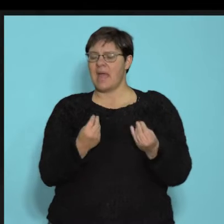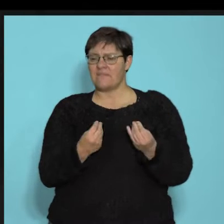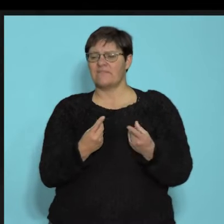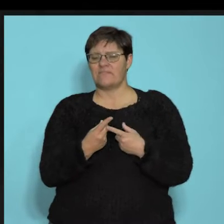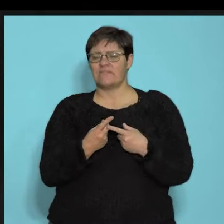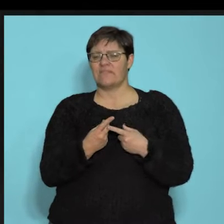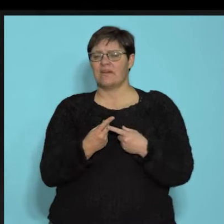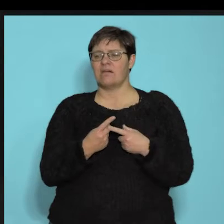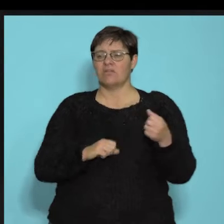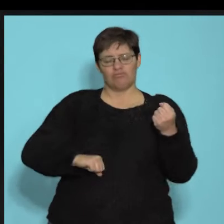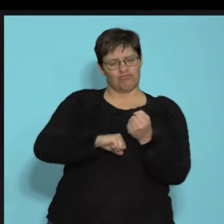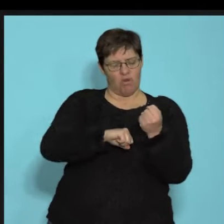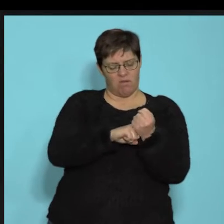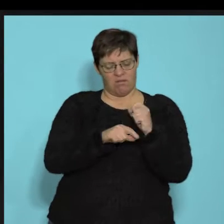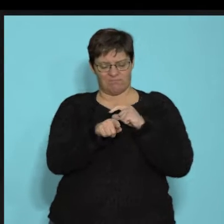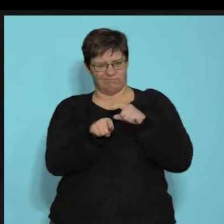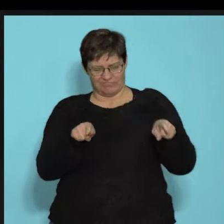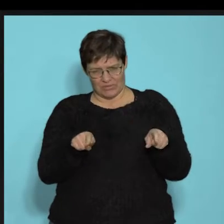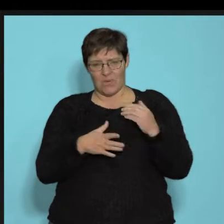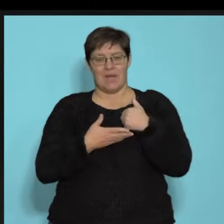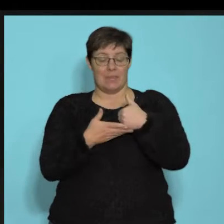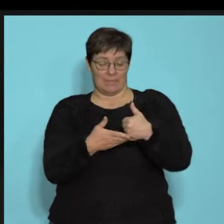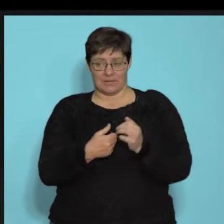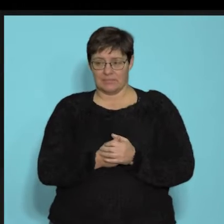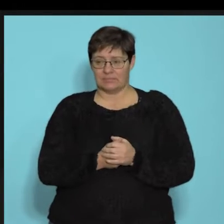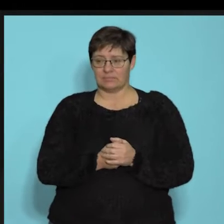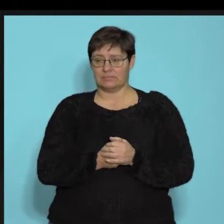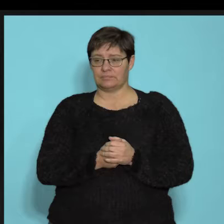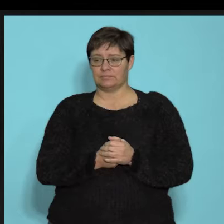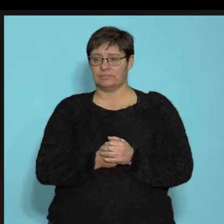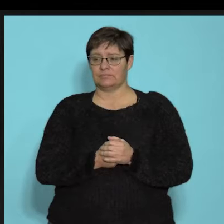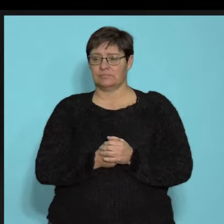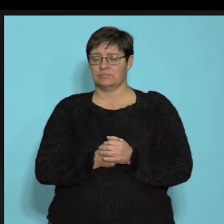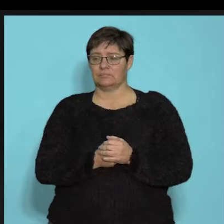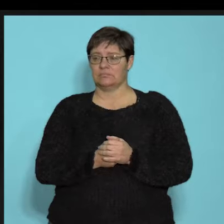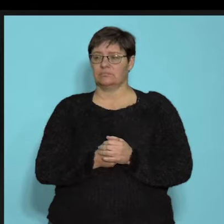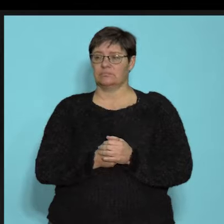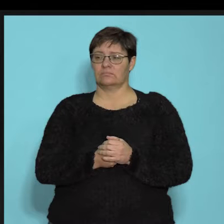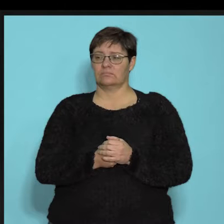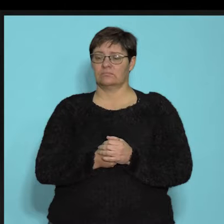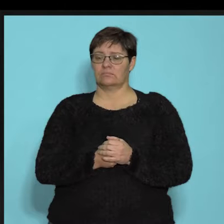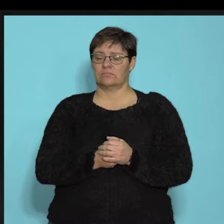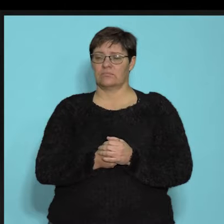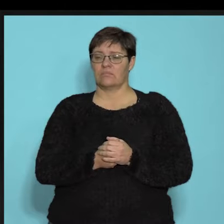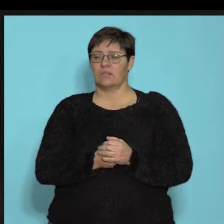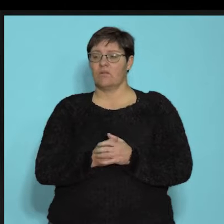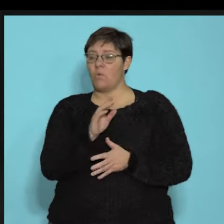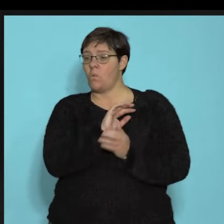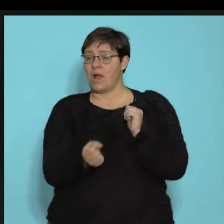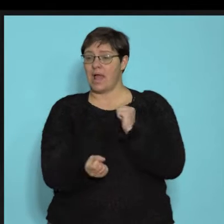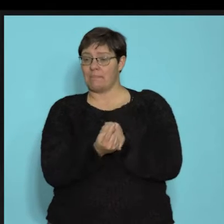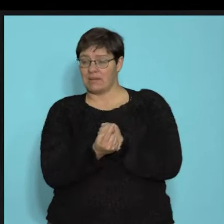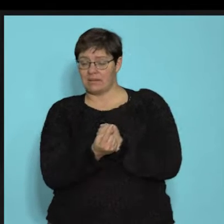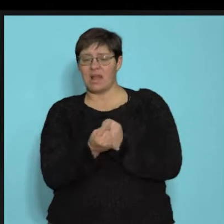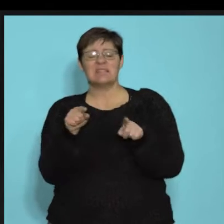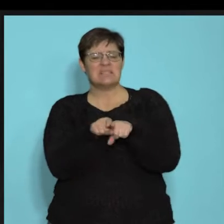of reinforcement that's going to help it. So that's not going to be too bad. So what will then happen? Now it's